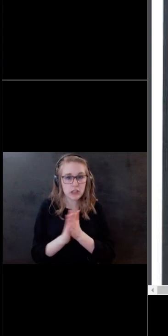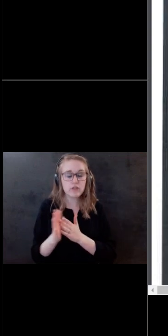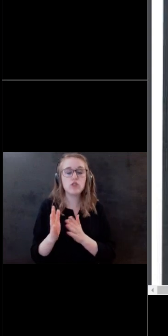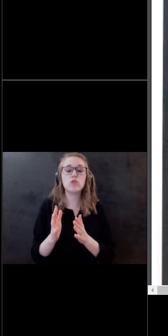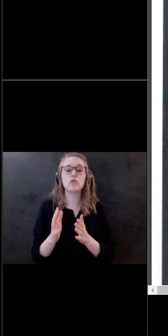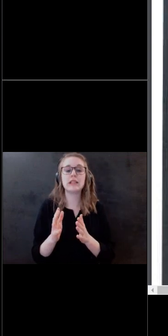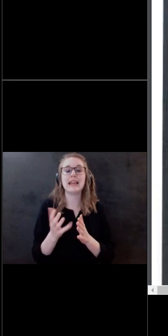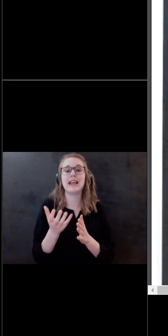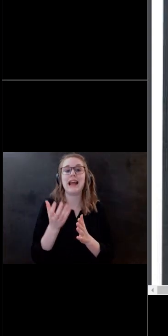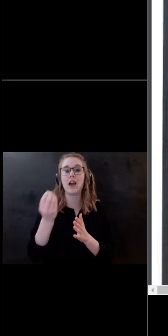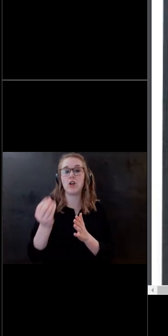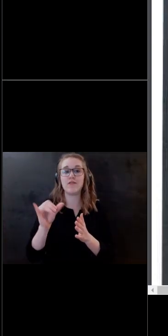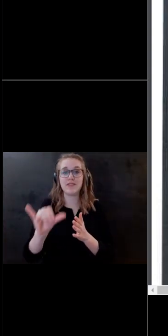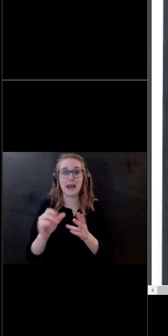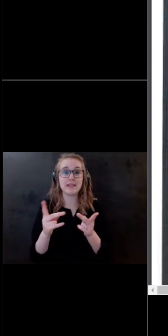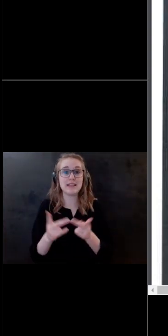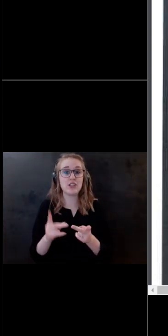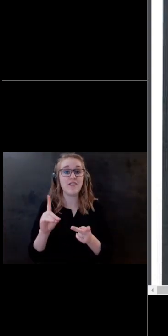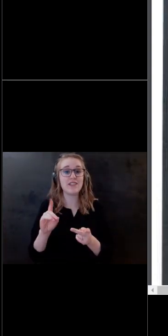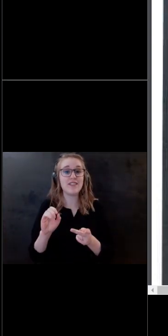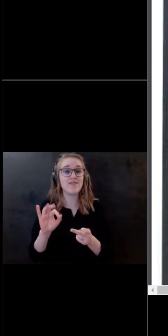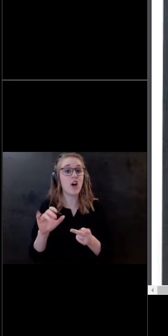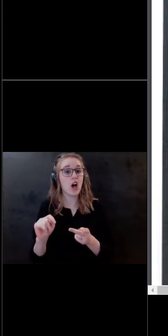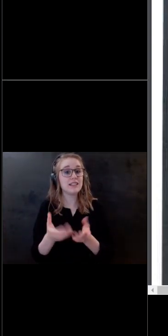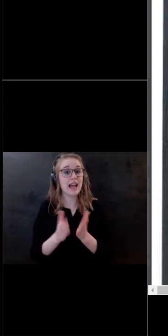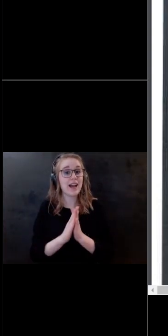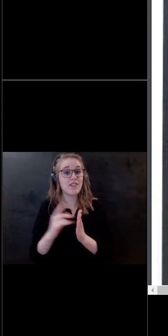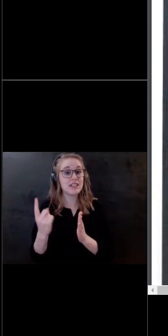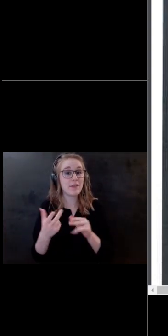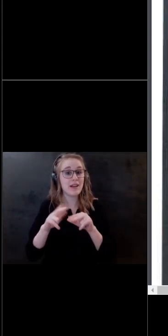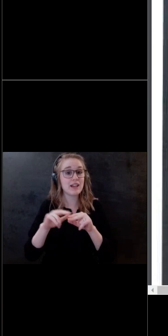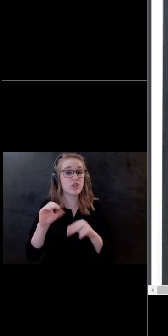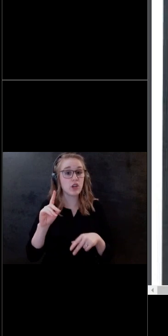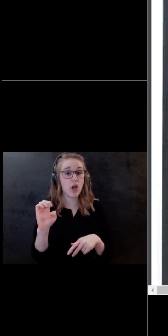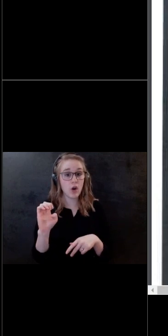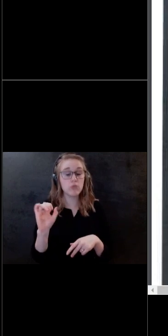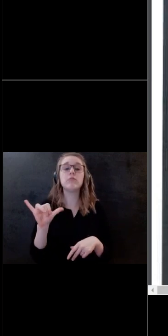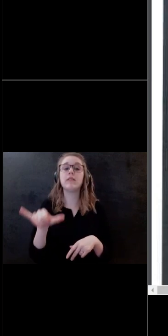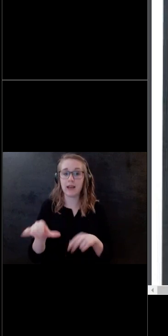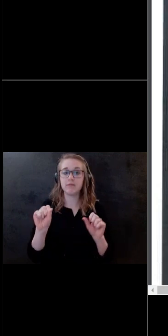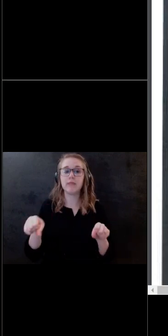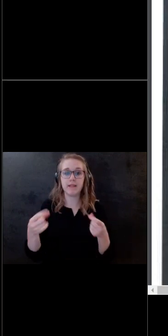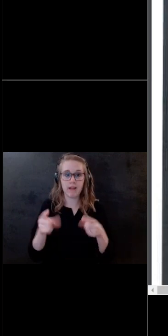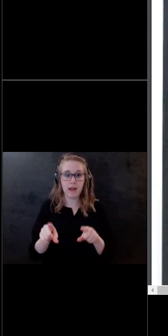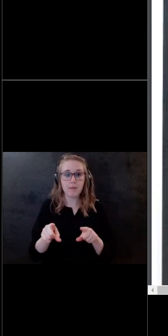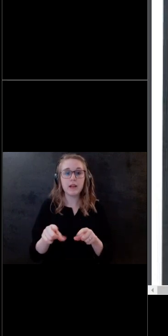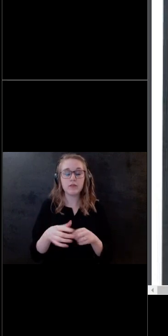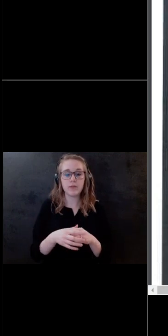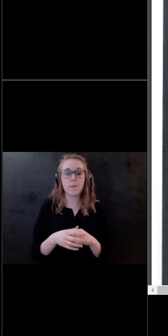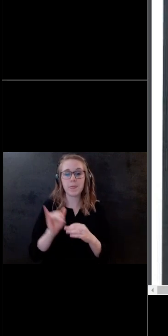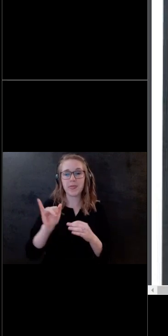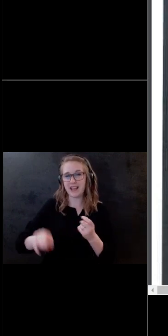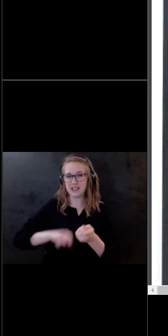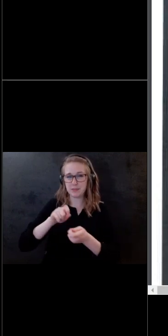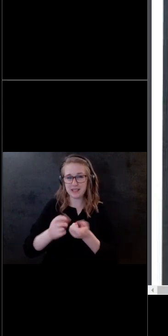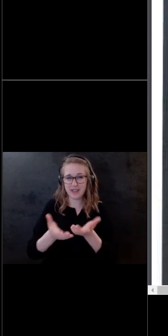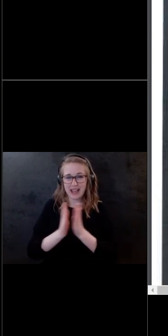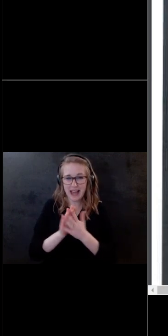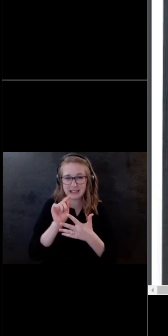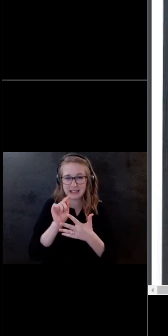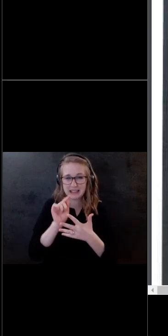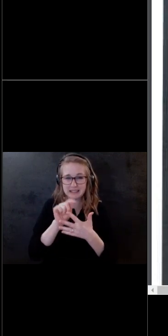of default, wanted to ask for something that was extra code, that is something that can be done, and what that specific ask is